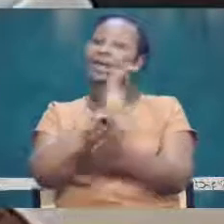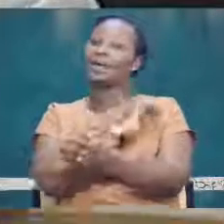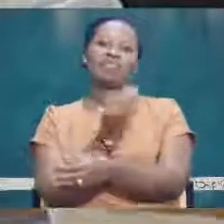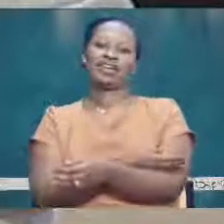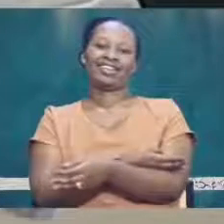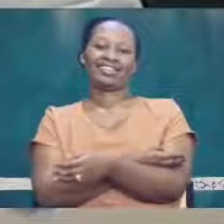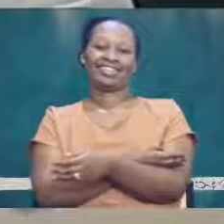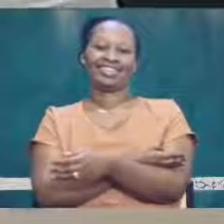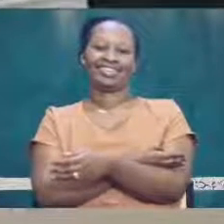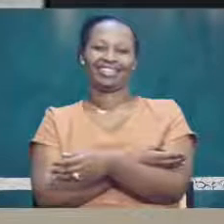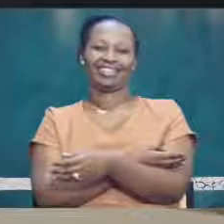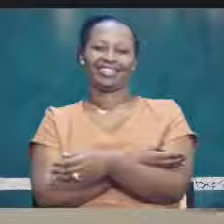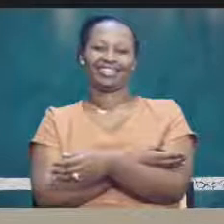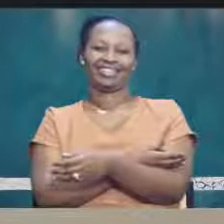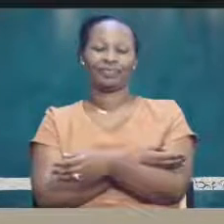energy.